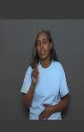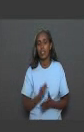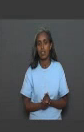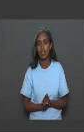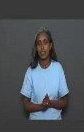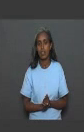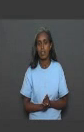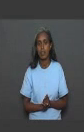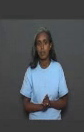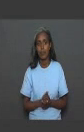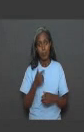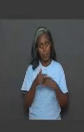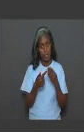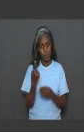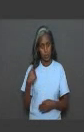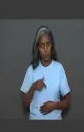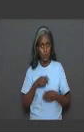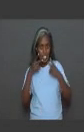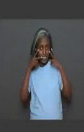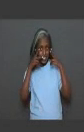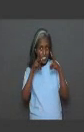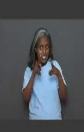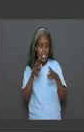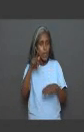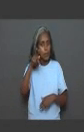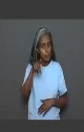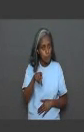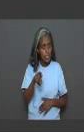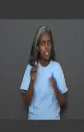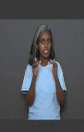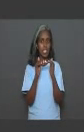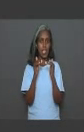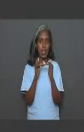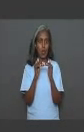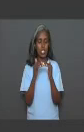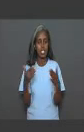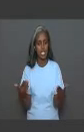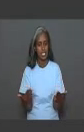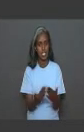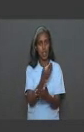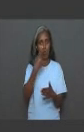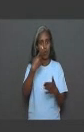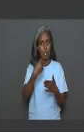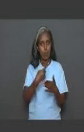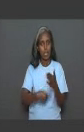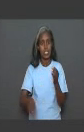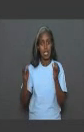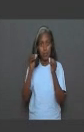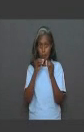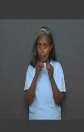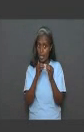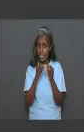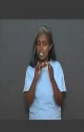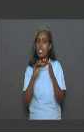0.25p. So we can see that P equals the new price